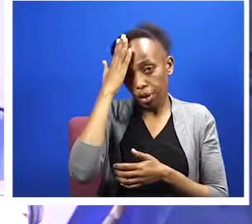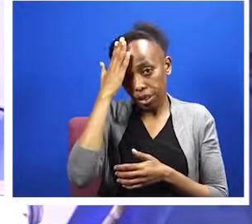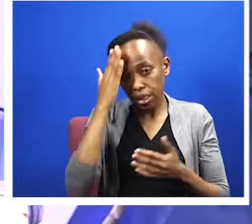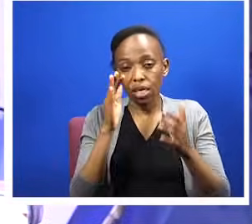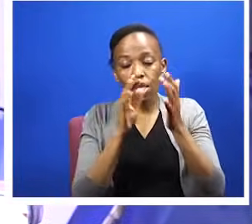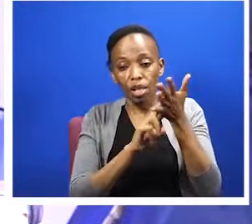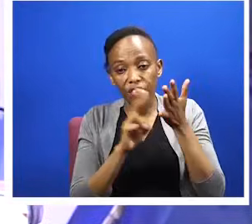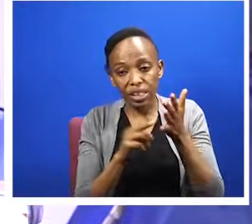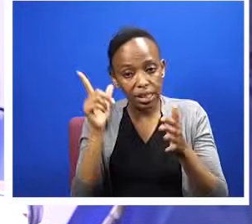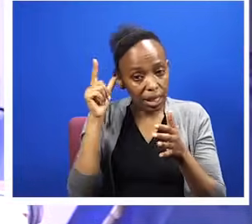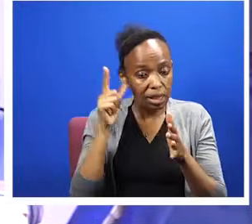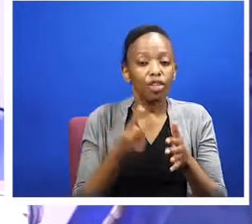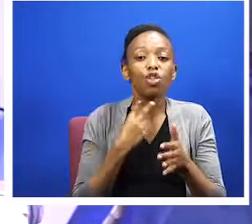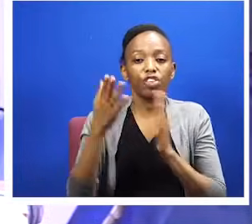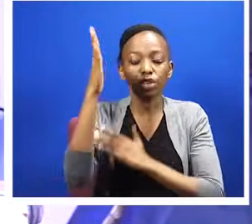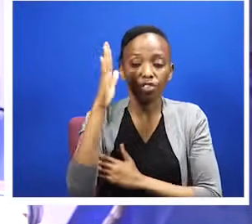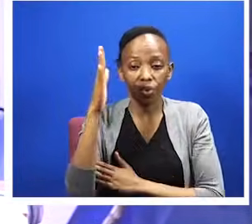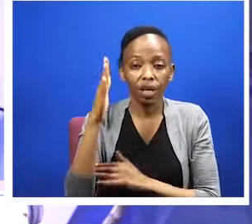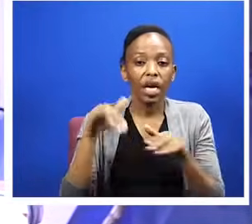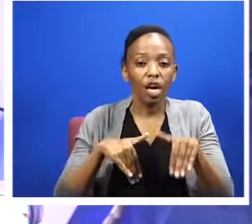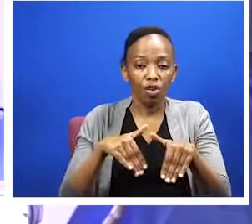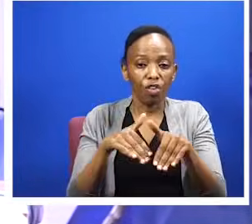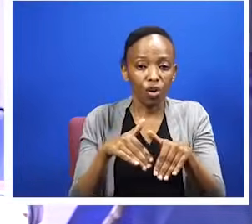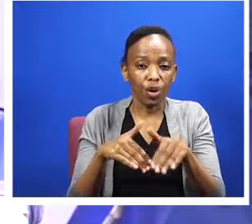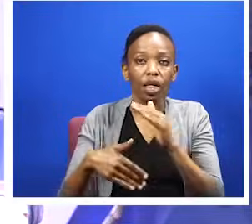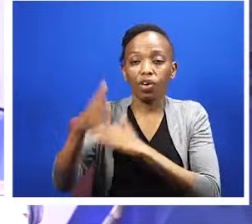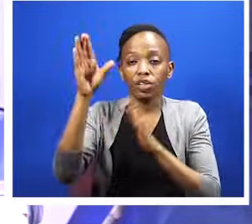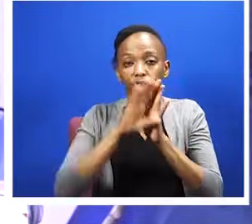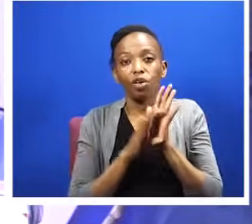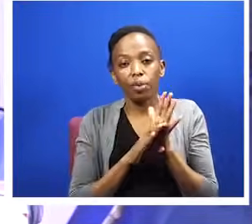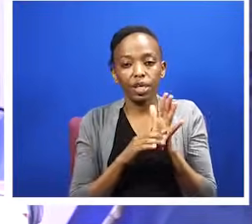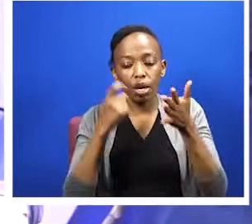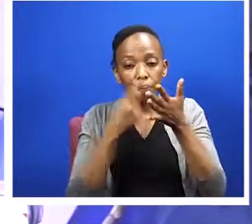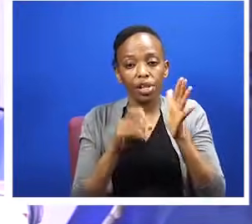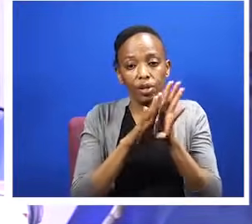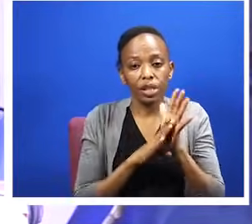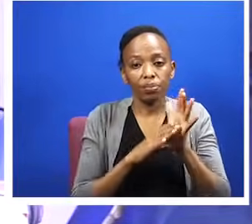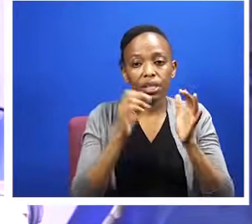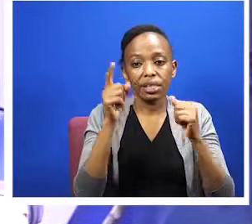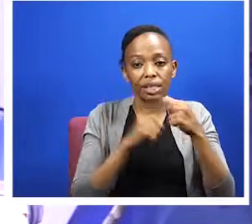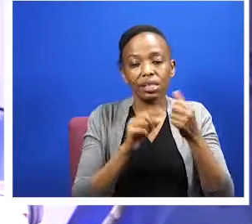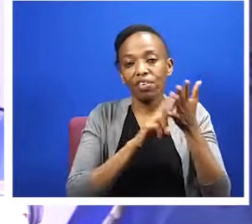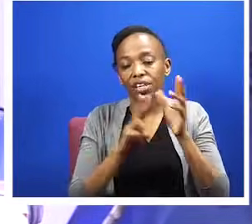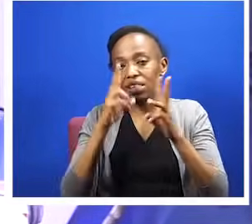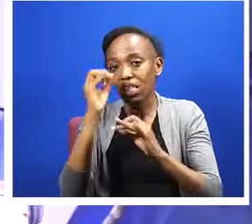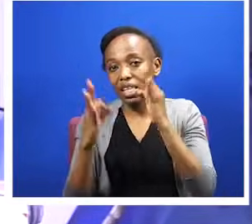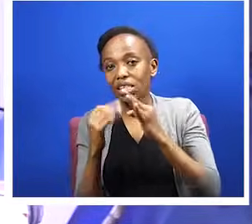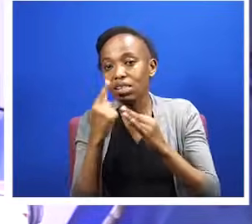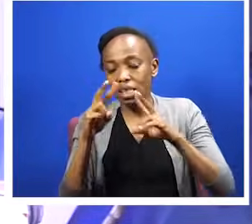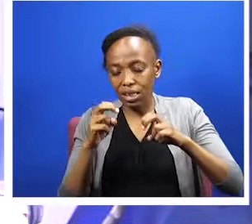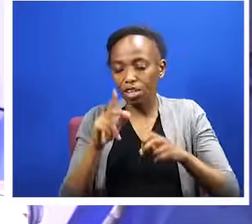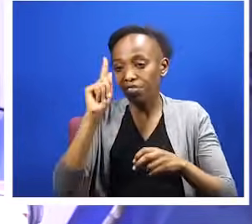scriptures, listening to the voice of God, and following his commands. Matthew 6, 33 say, seek ye first the kingdom of God,